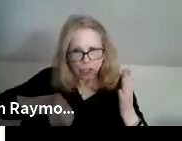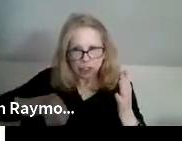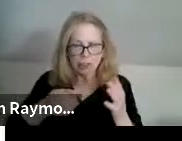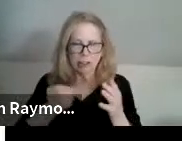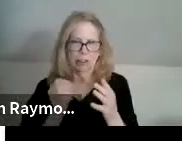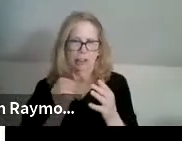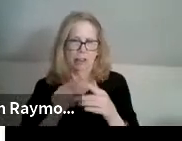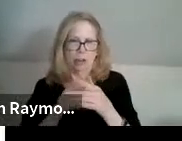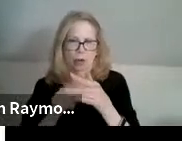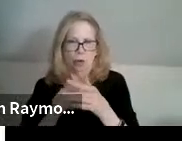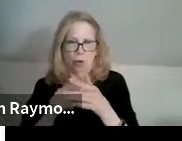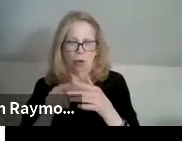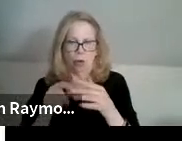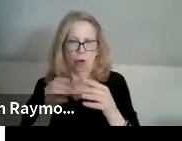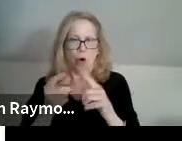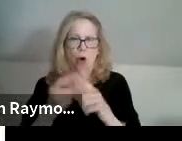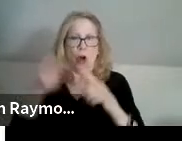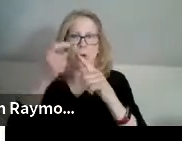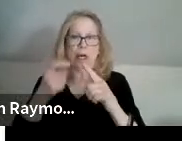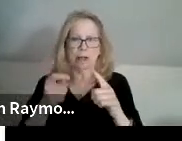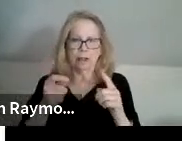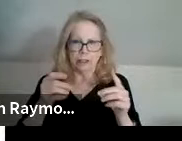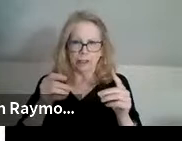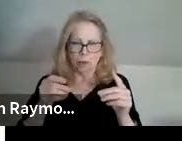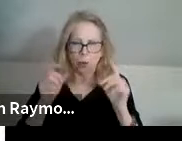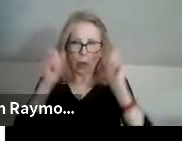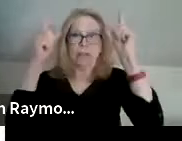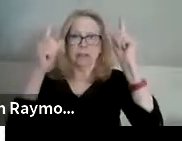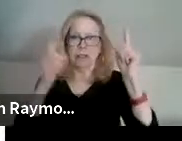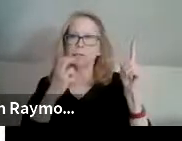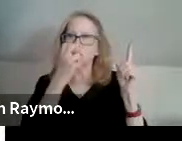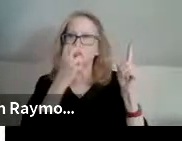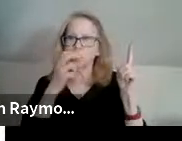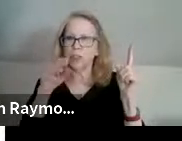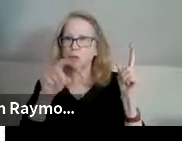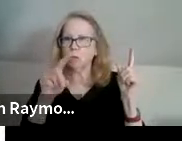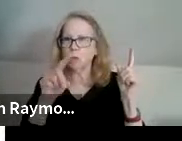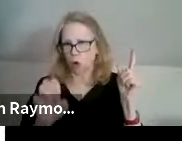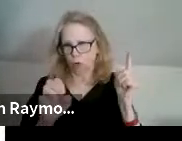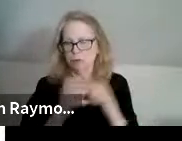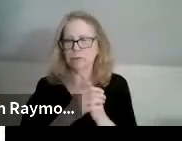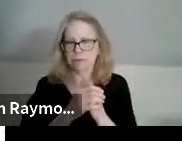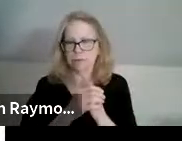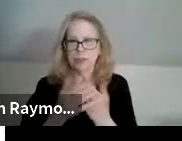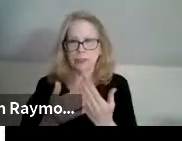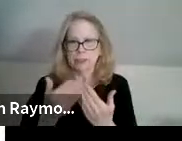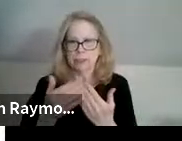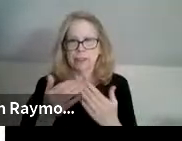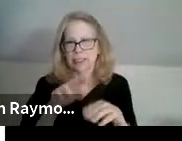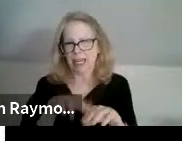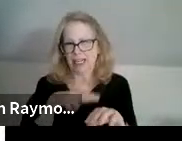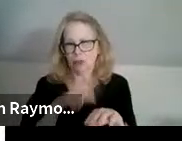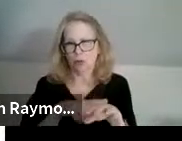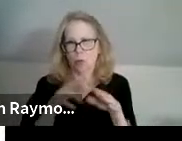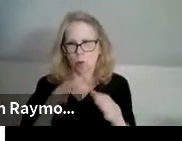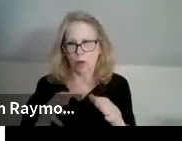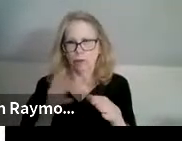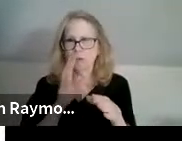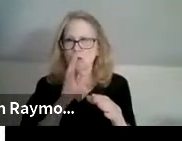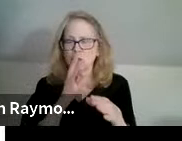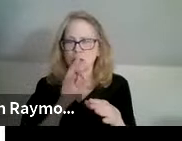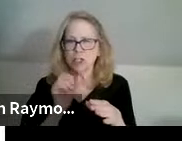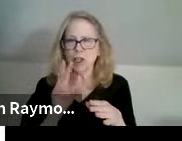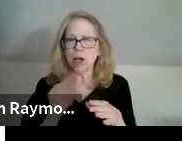it automatically activates the speech mode. So it's a kind of a natural way to get speech output and